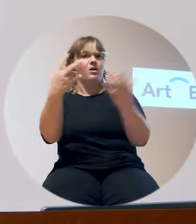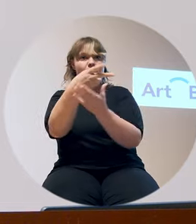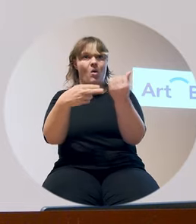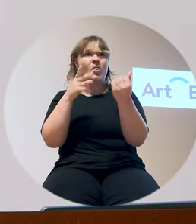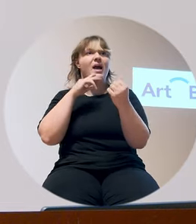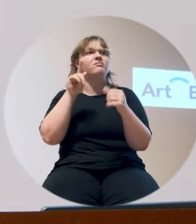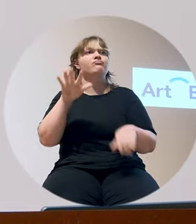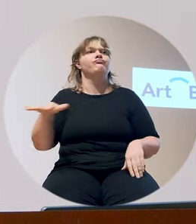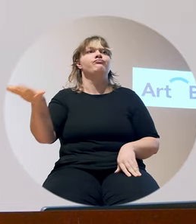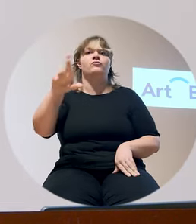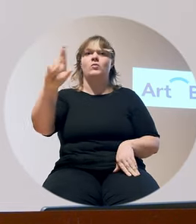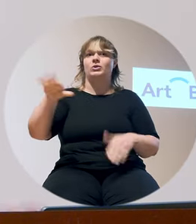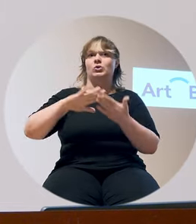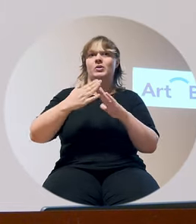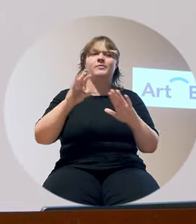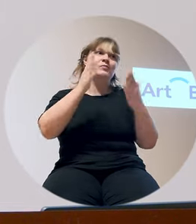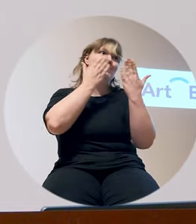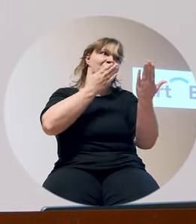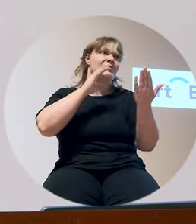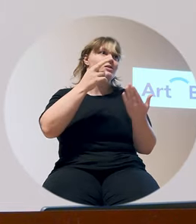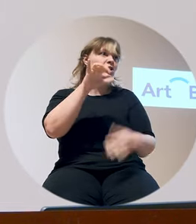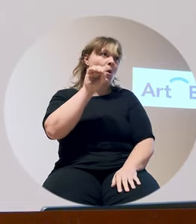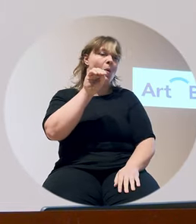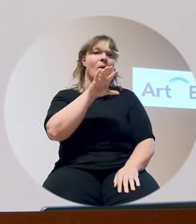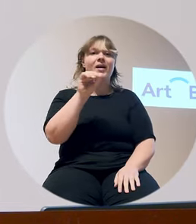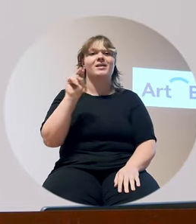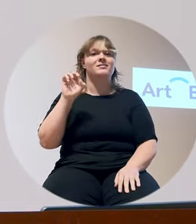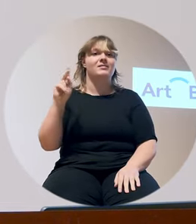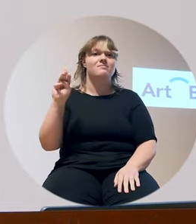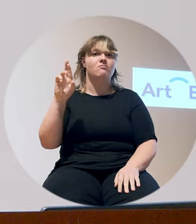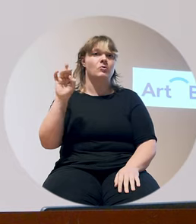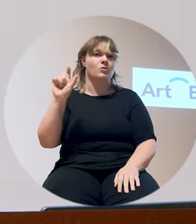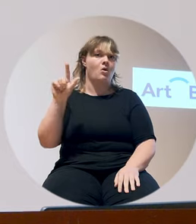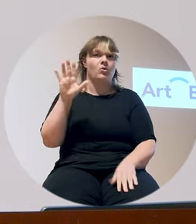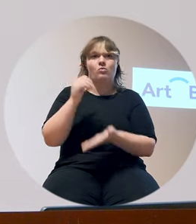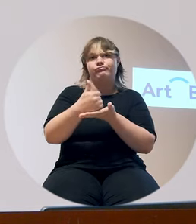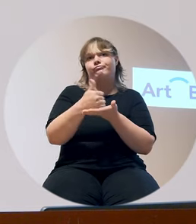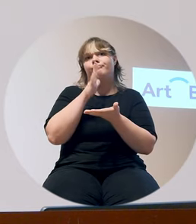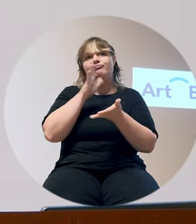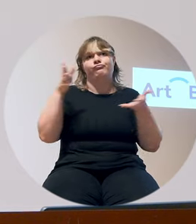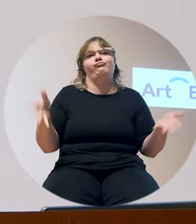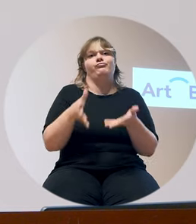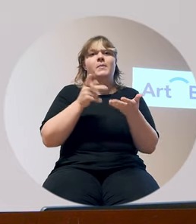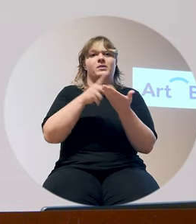extended Rochester communities. So my gratitude, thank you, Chio, and also to Nick Marshall for your help ushering this